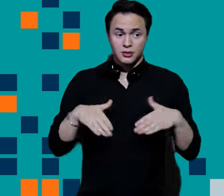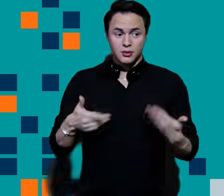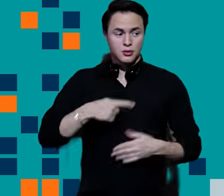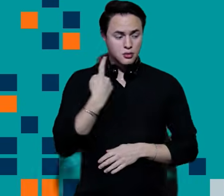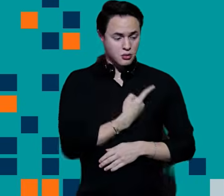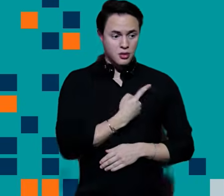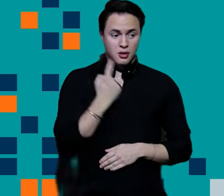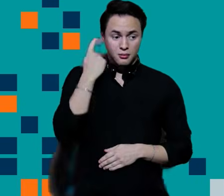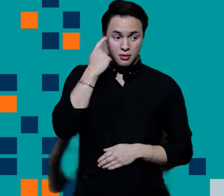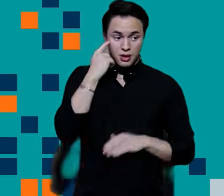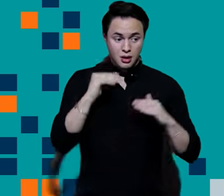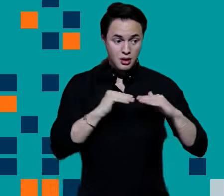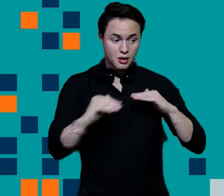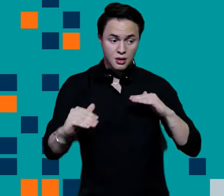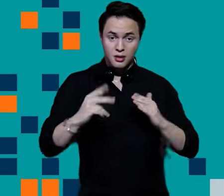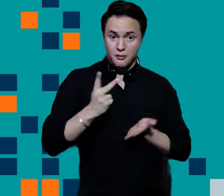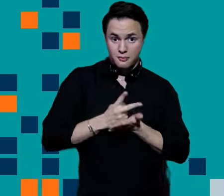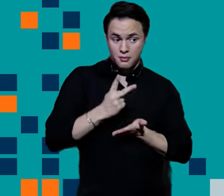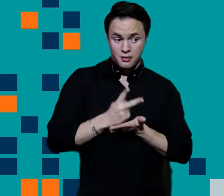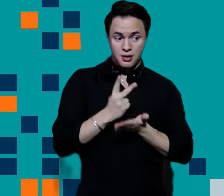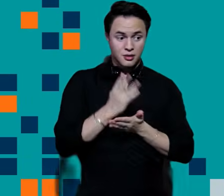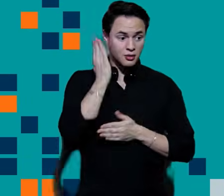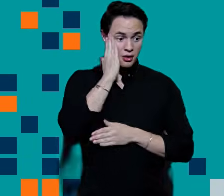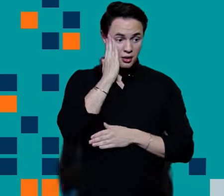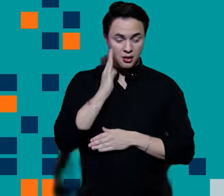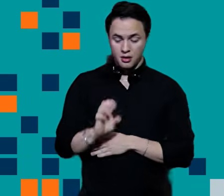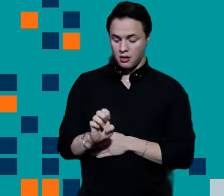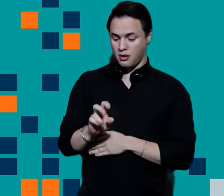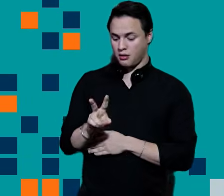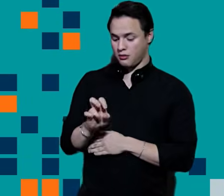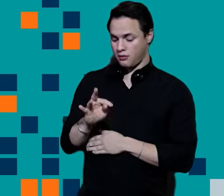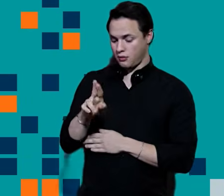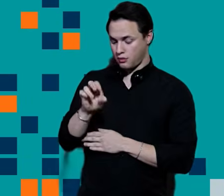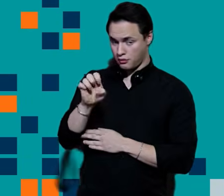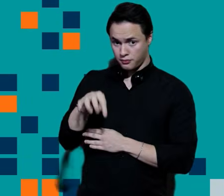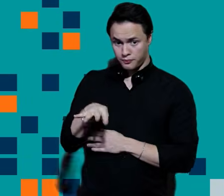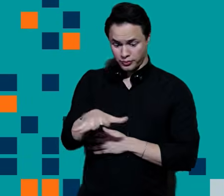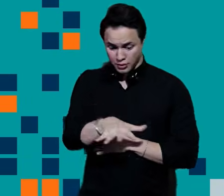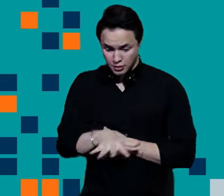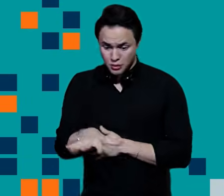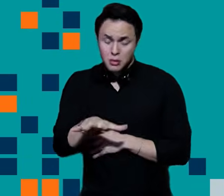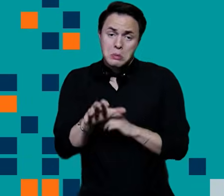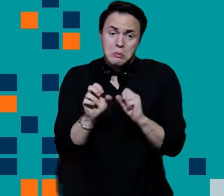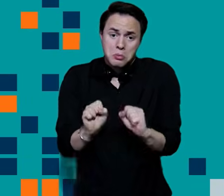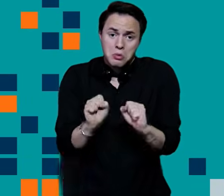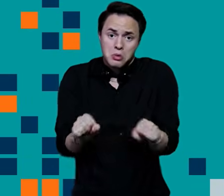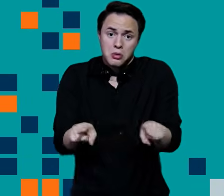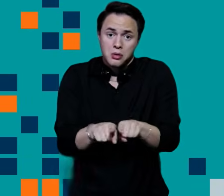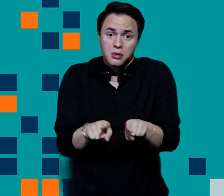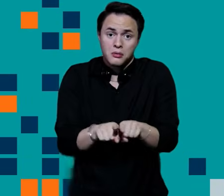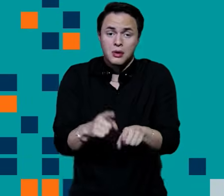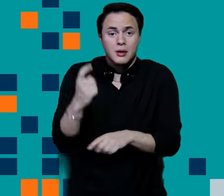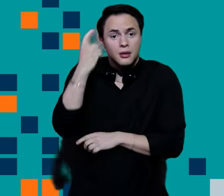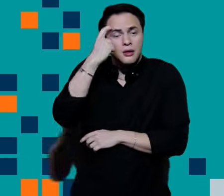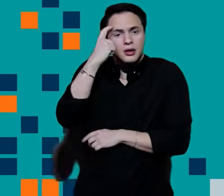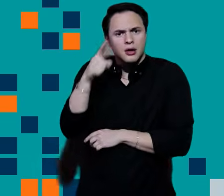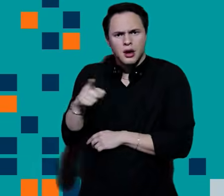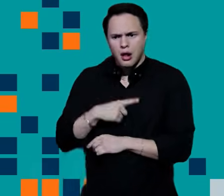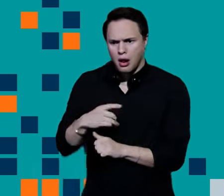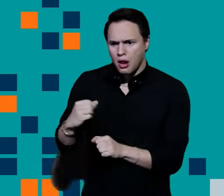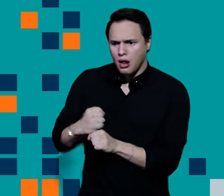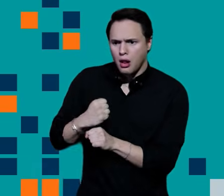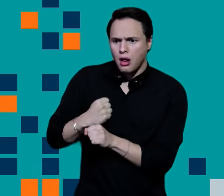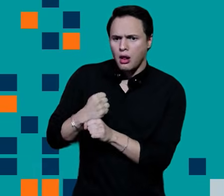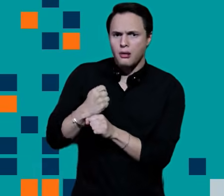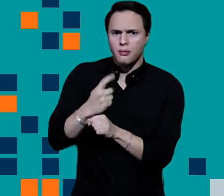this a little further. There's a lady who's very influential in our work and thinking, Barrett, and she's developed this thing called the constructive theory